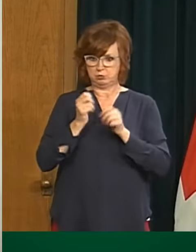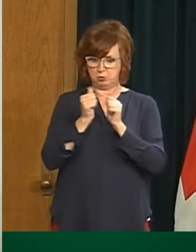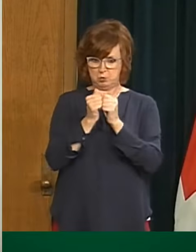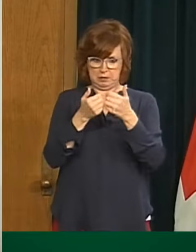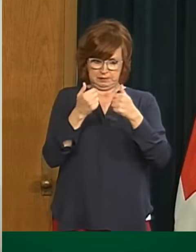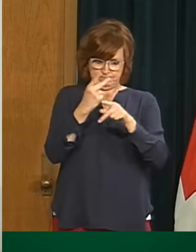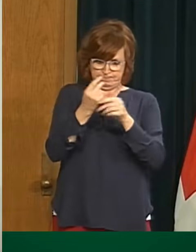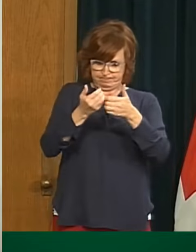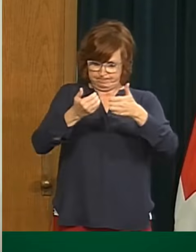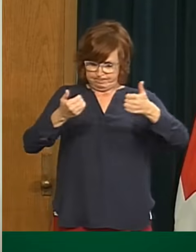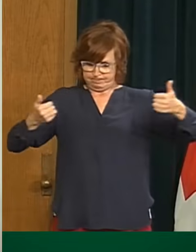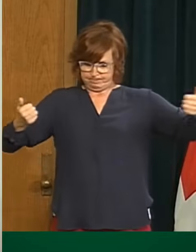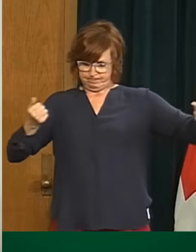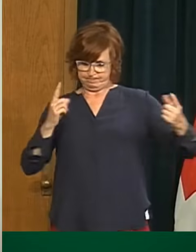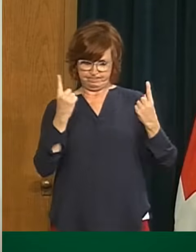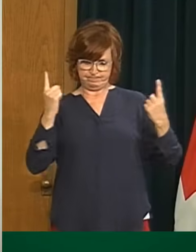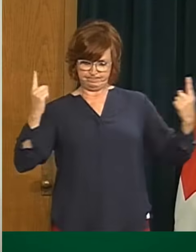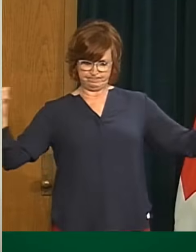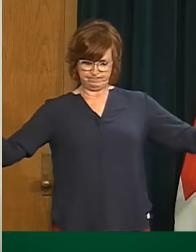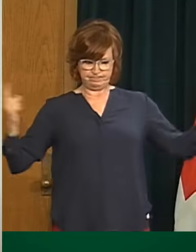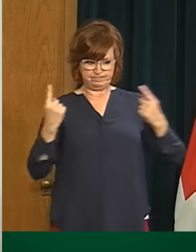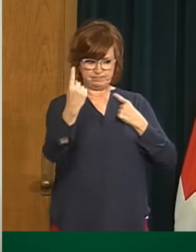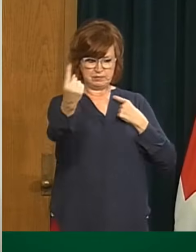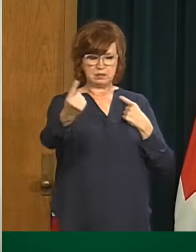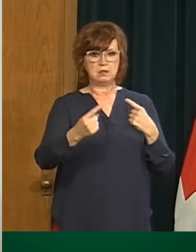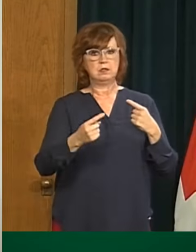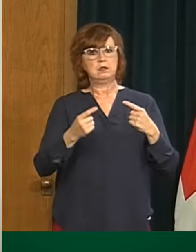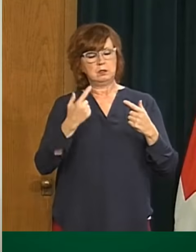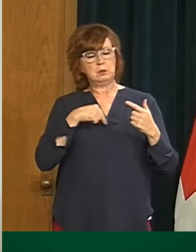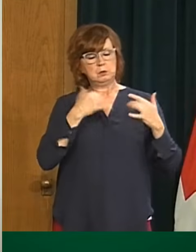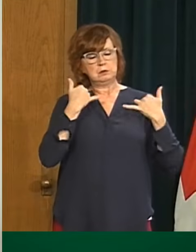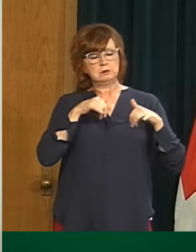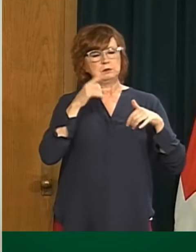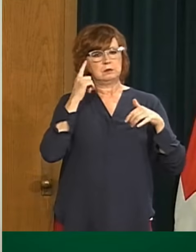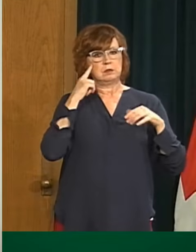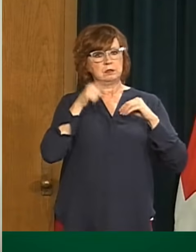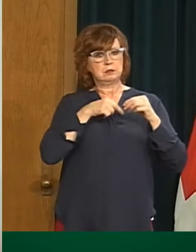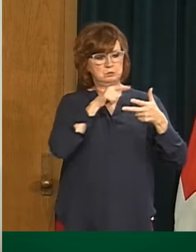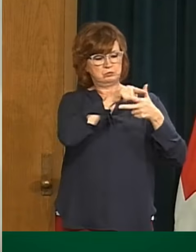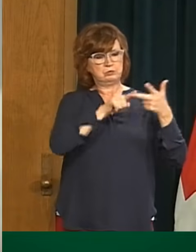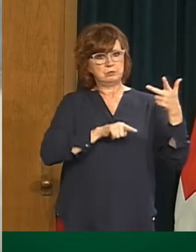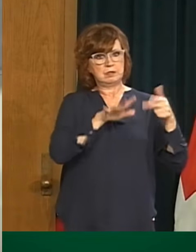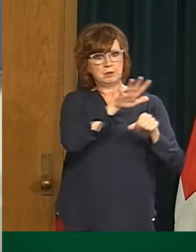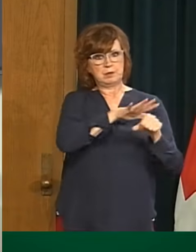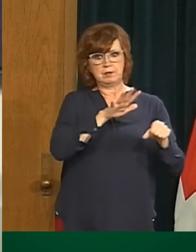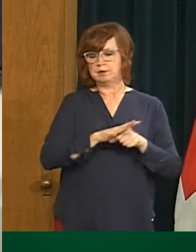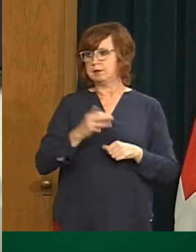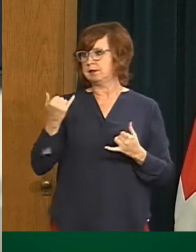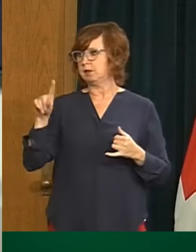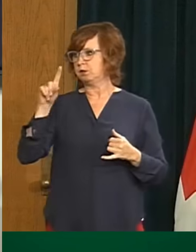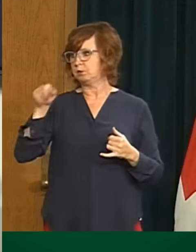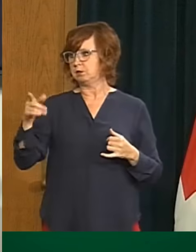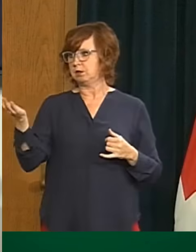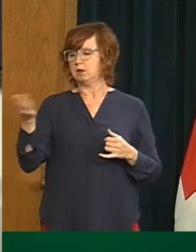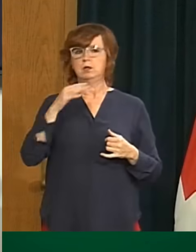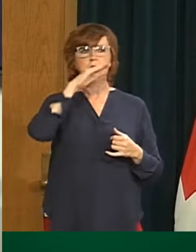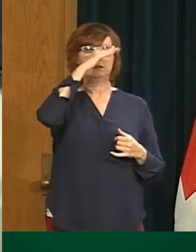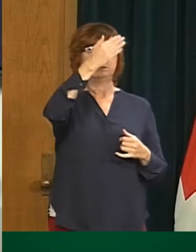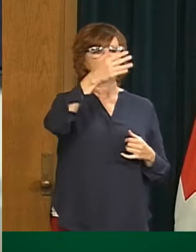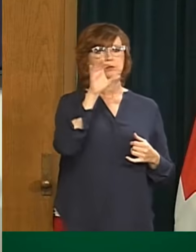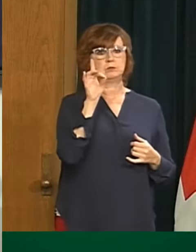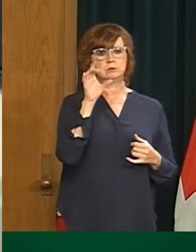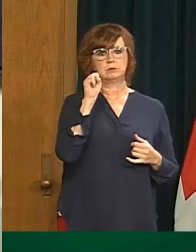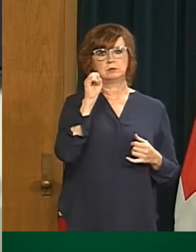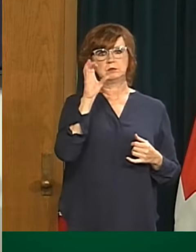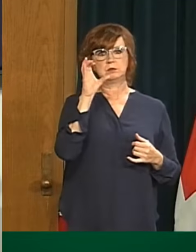the outbreaks in the Loche area and Lloydminster Hospital. Thank you. We have an opening statement from Scott